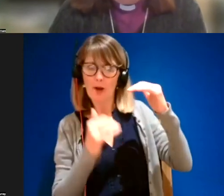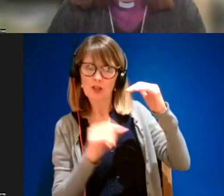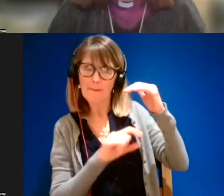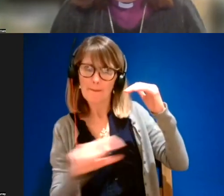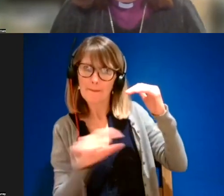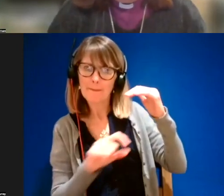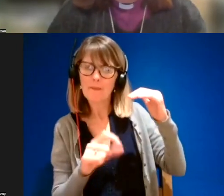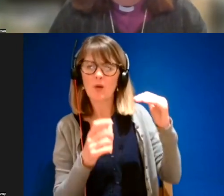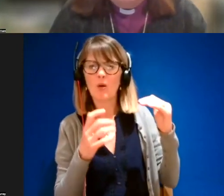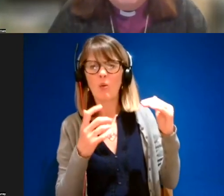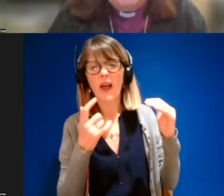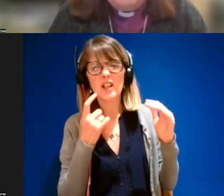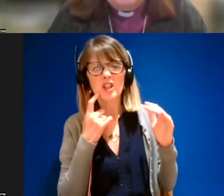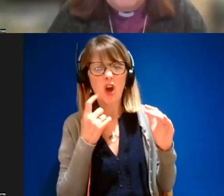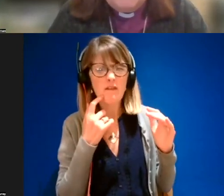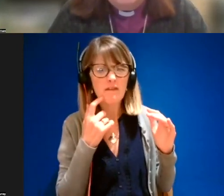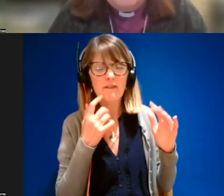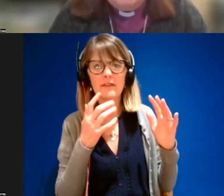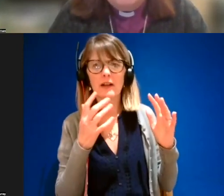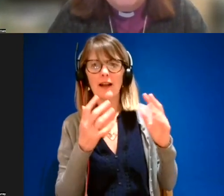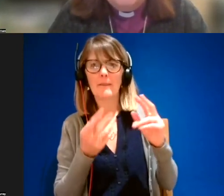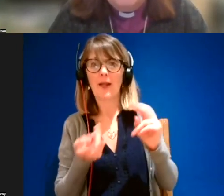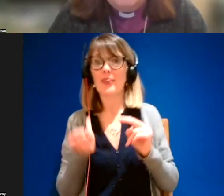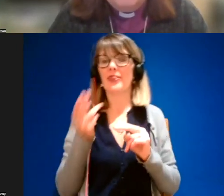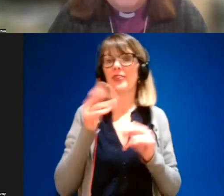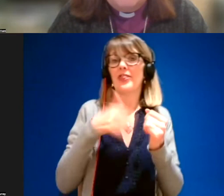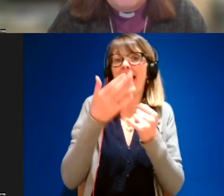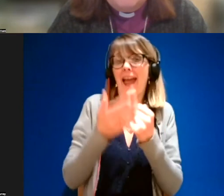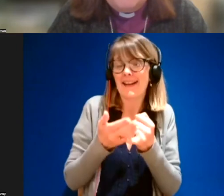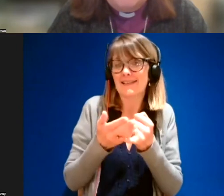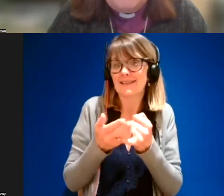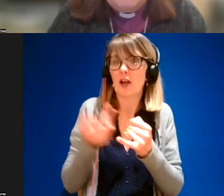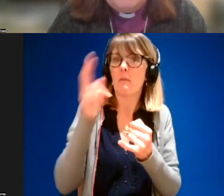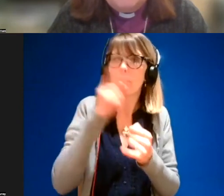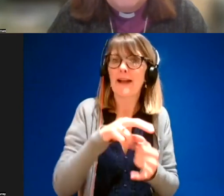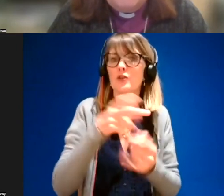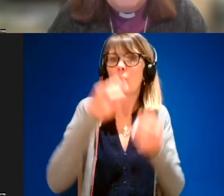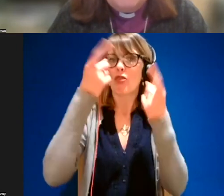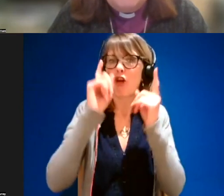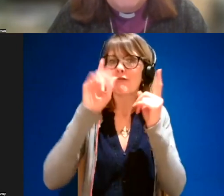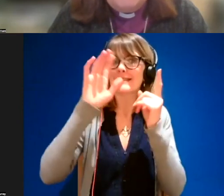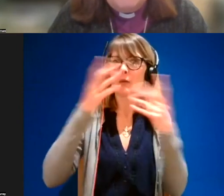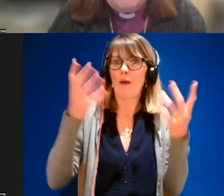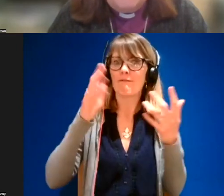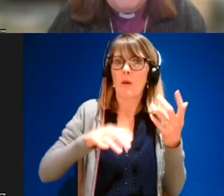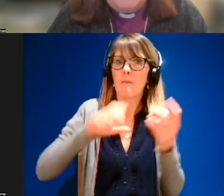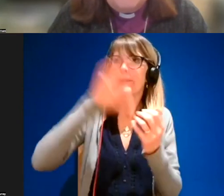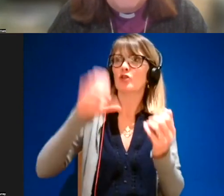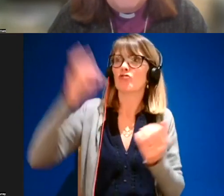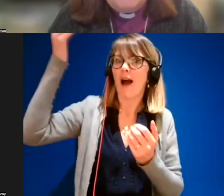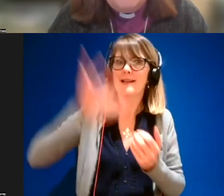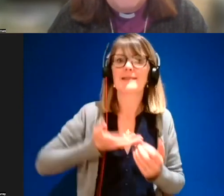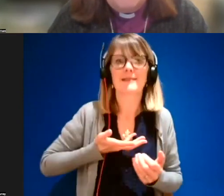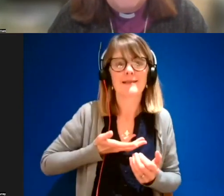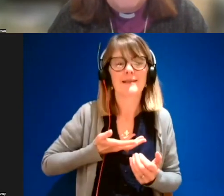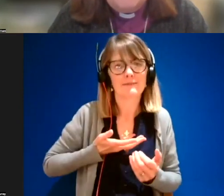and then at the end, of course, we came back to authority, and it being the authority that comes from Christ. And I guess my question for you was, how do